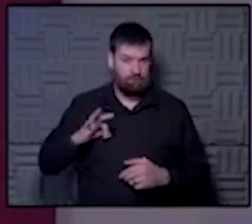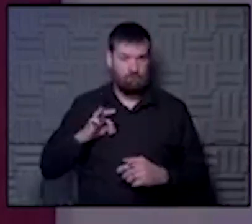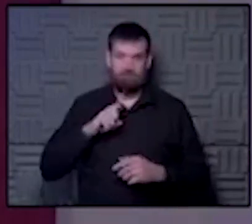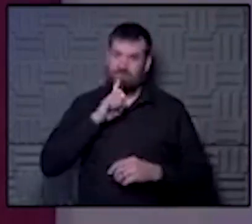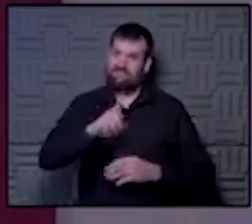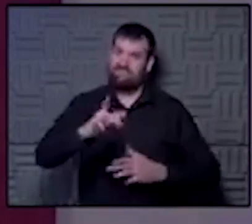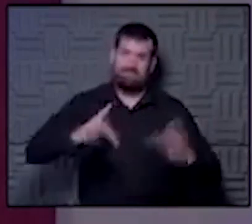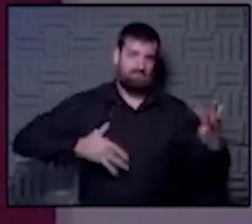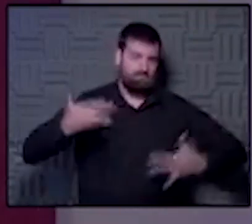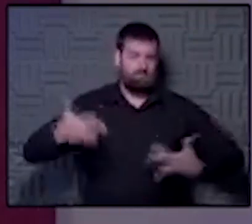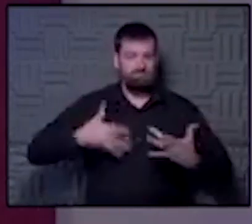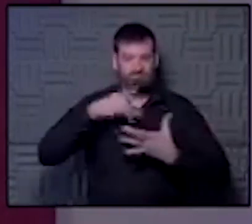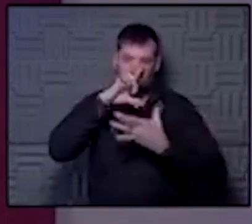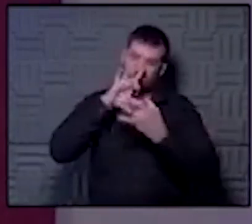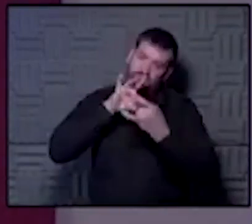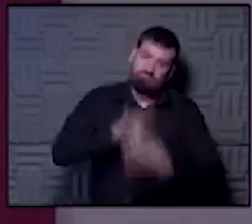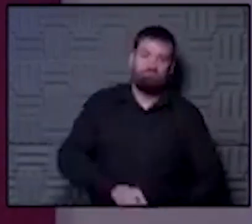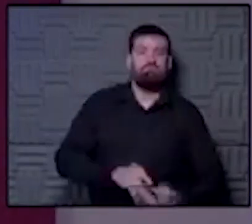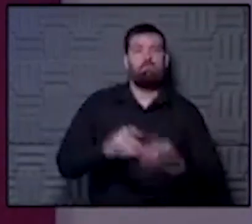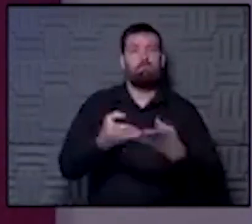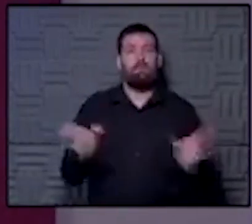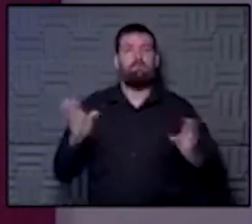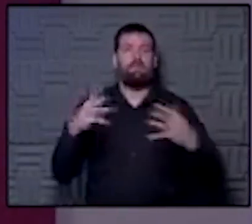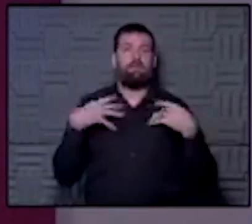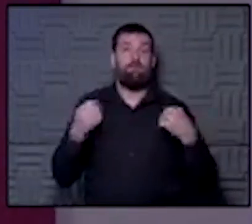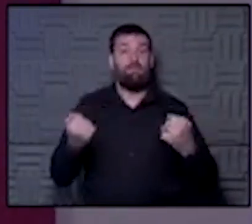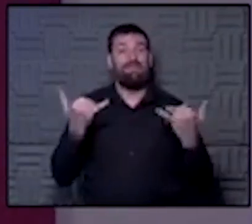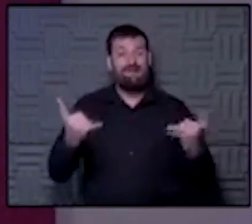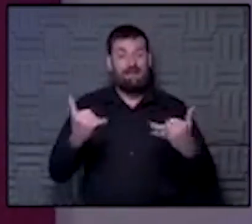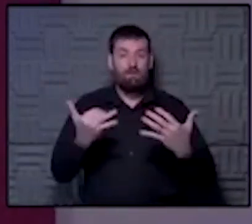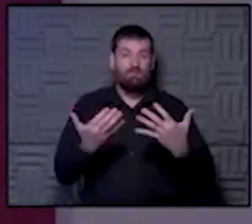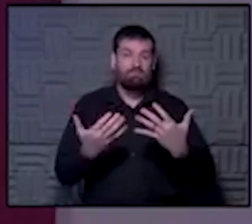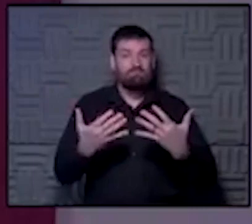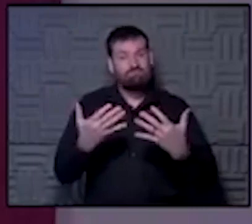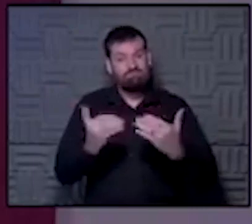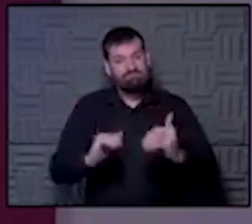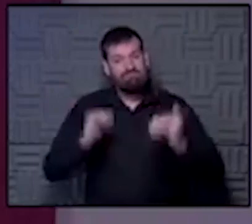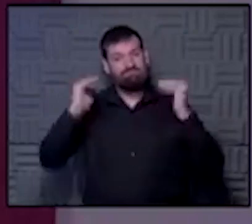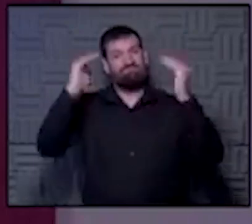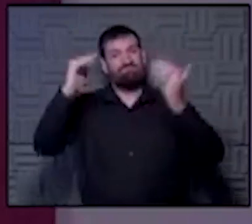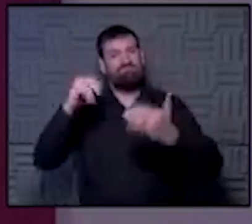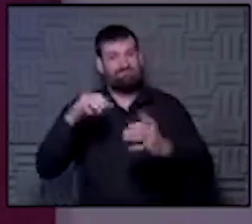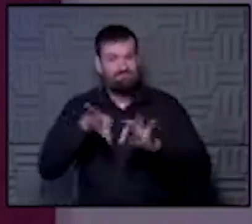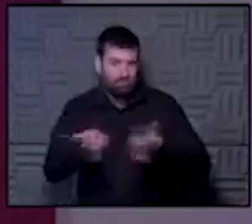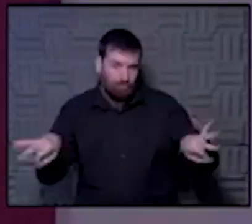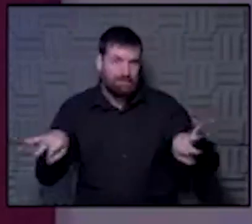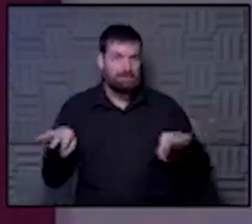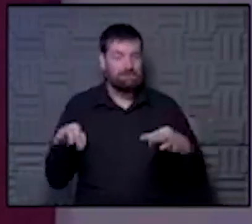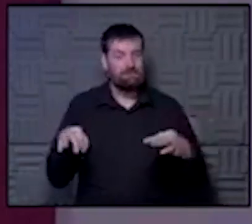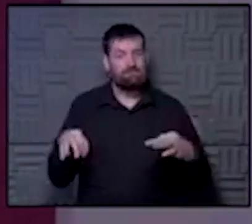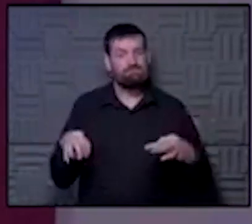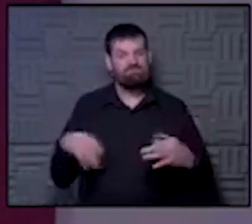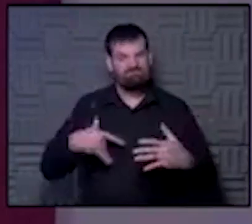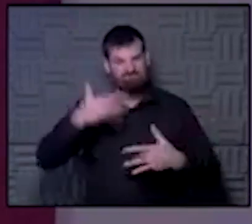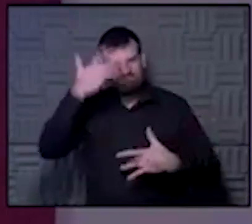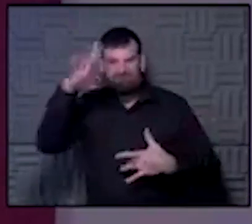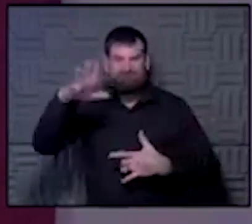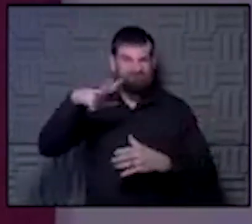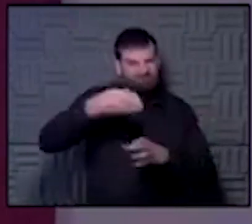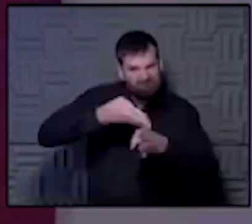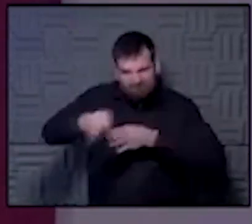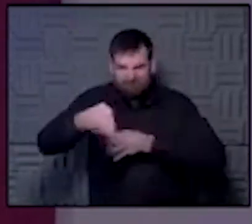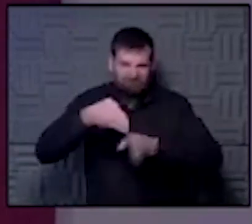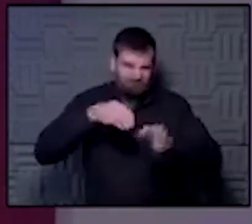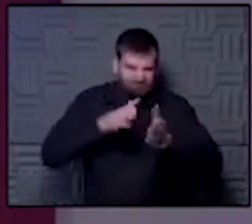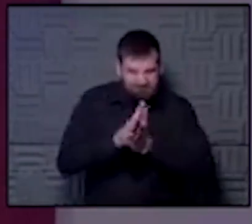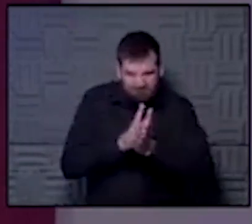excited about public health. And so they're seeking advanced degrees in public health, which I think is, that's great, getting bright minds into that industry.